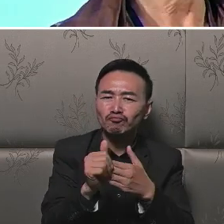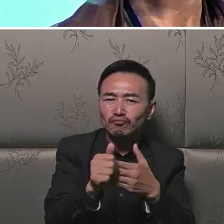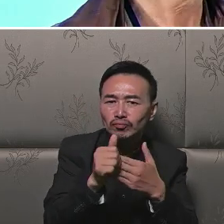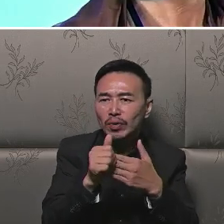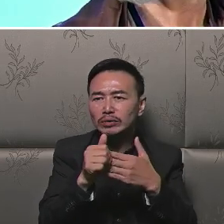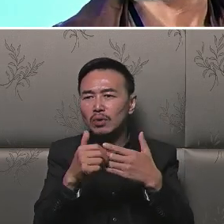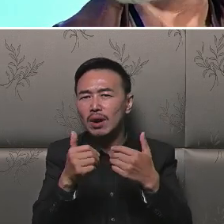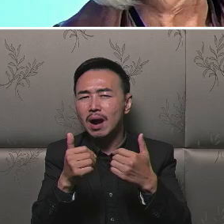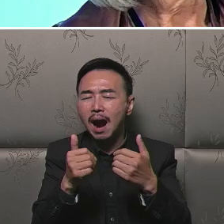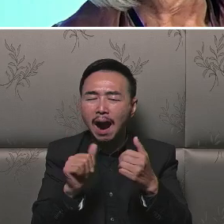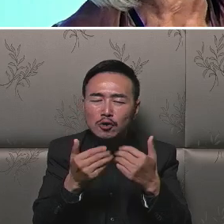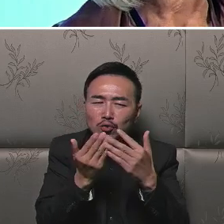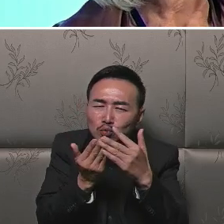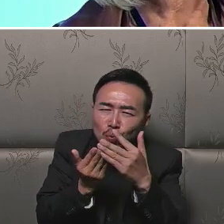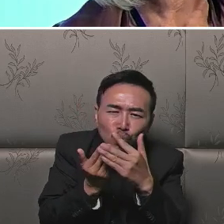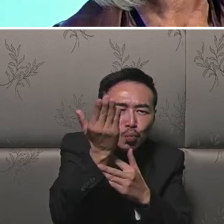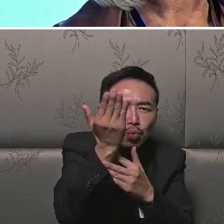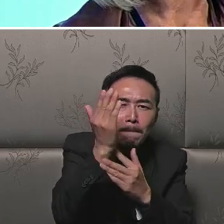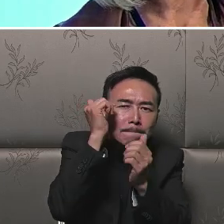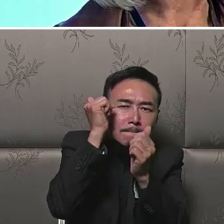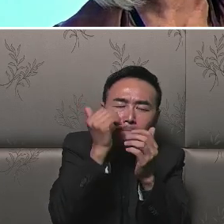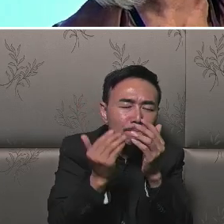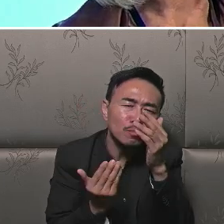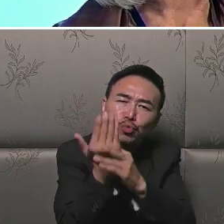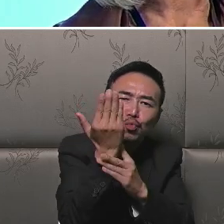Anyone can pick it up? Yes.